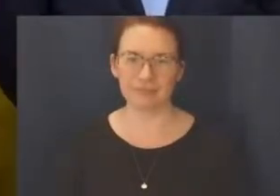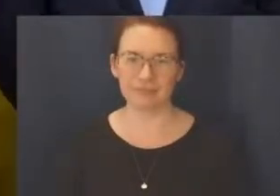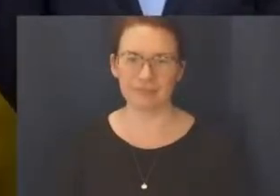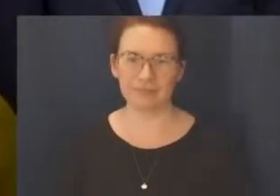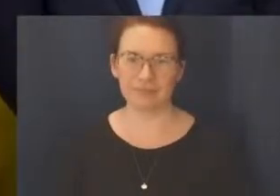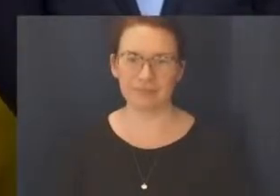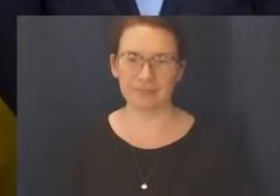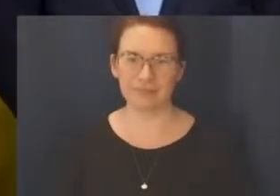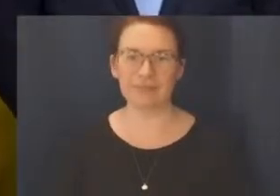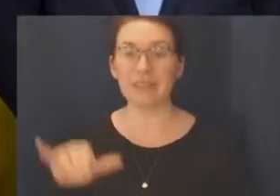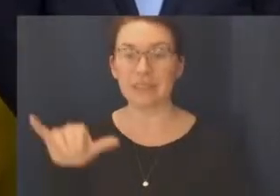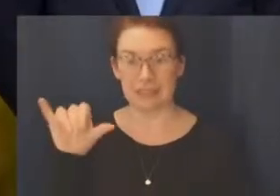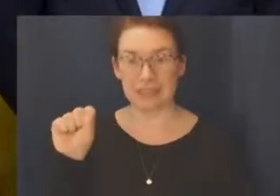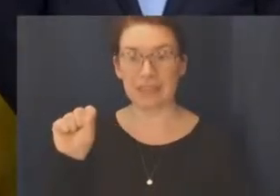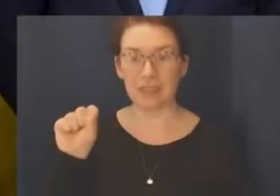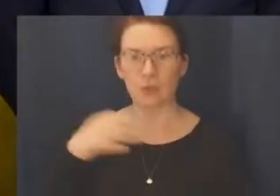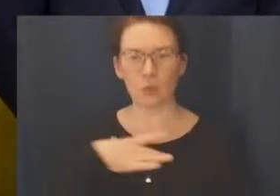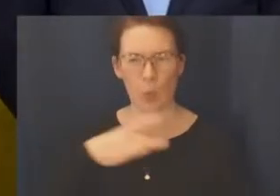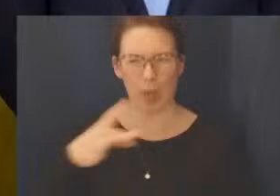Yes, in the white.